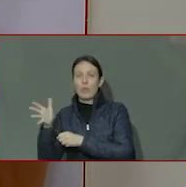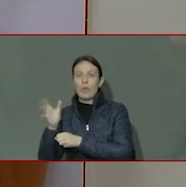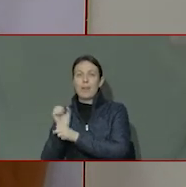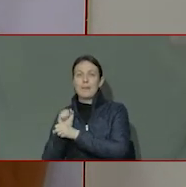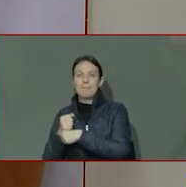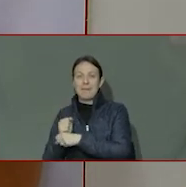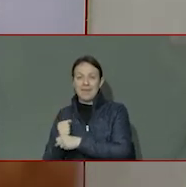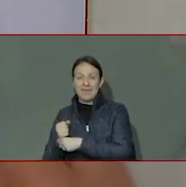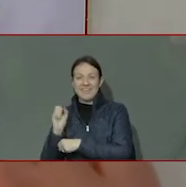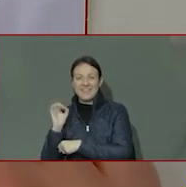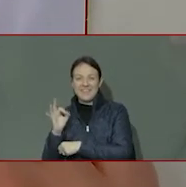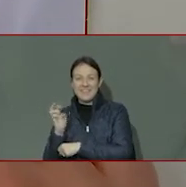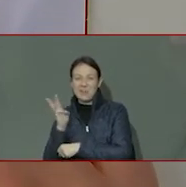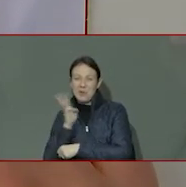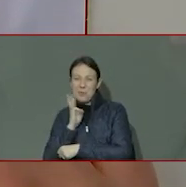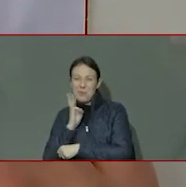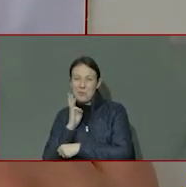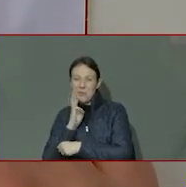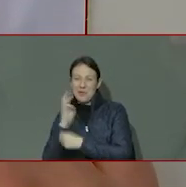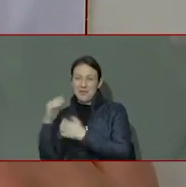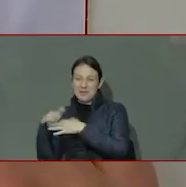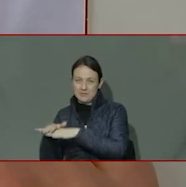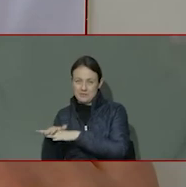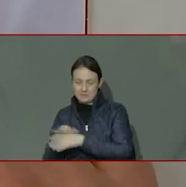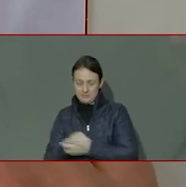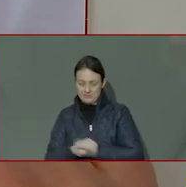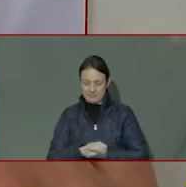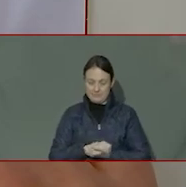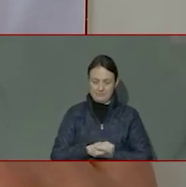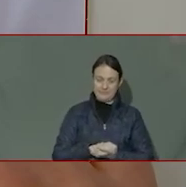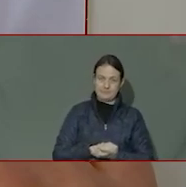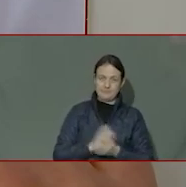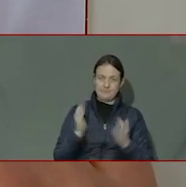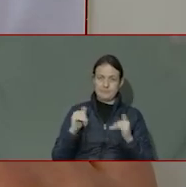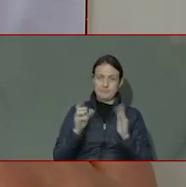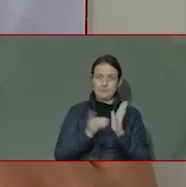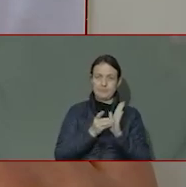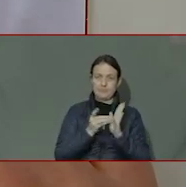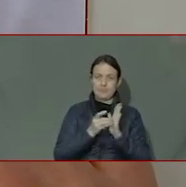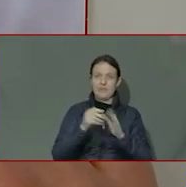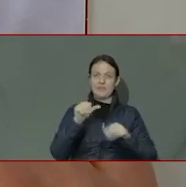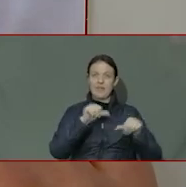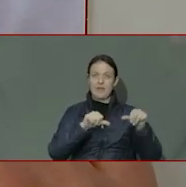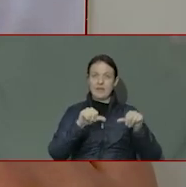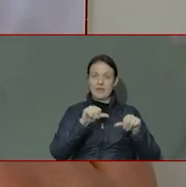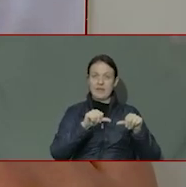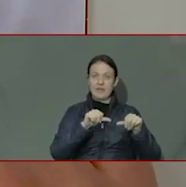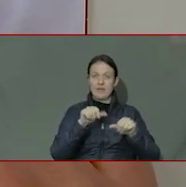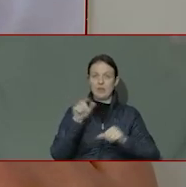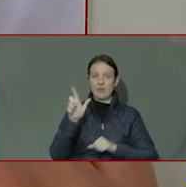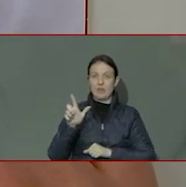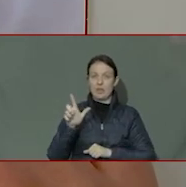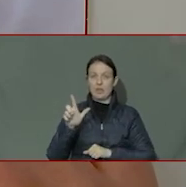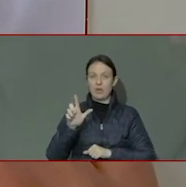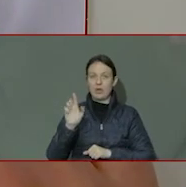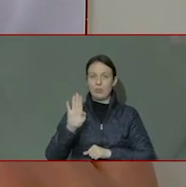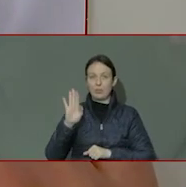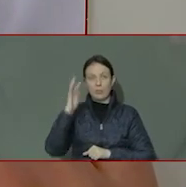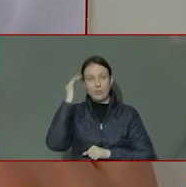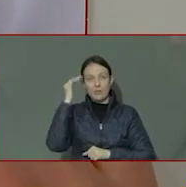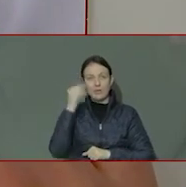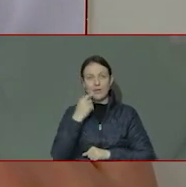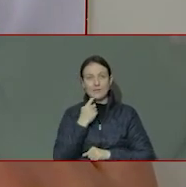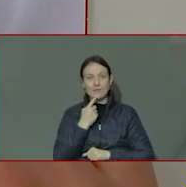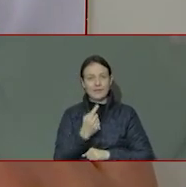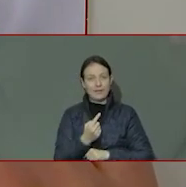water. Okay. And then define an acid according to the Lowry-Bronsted theory.